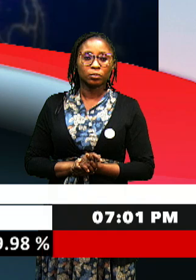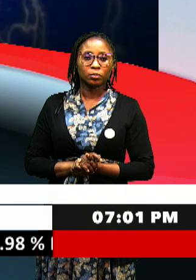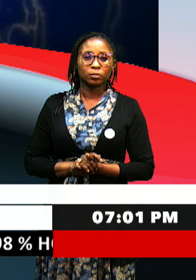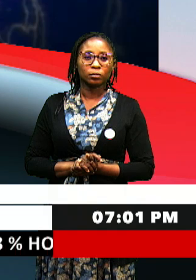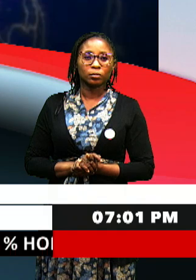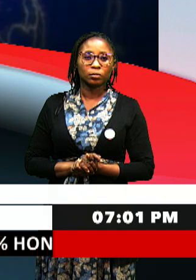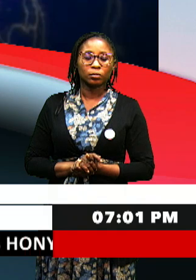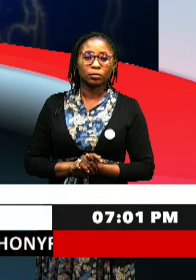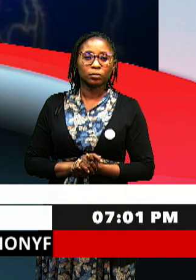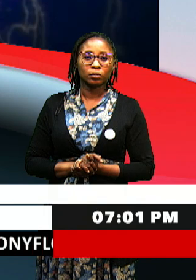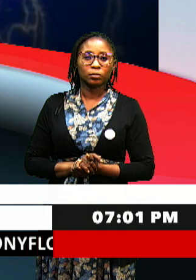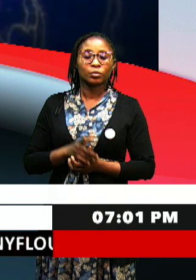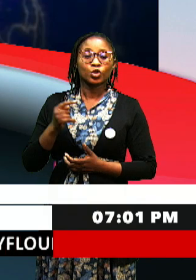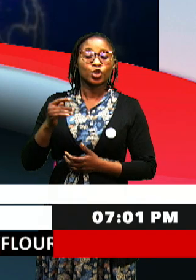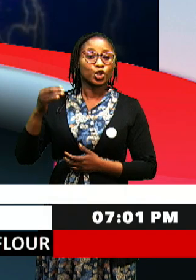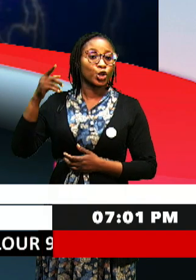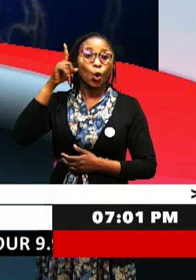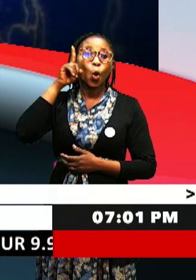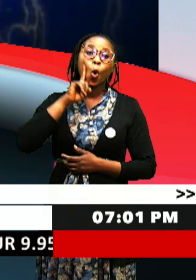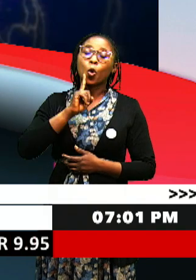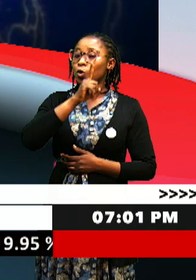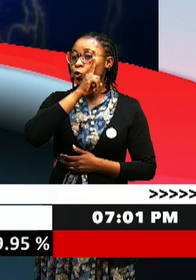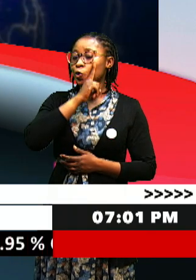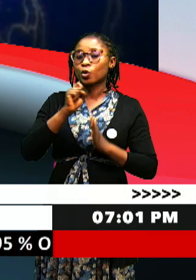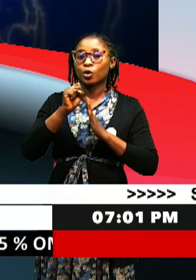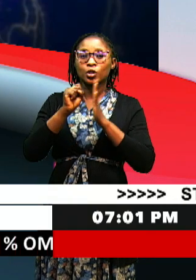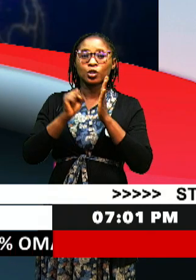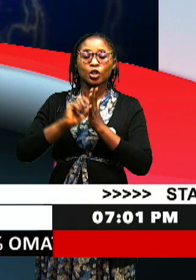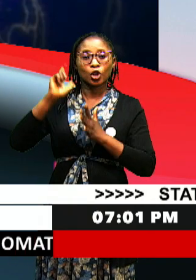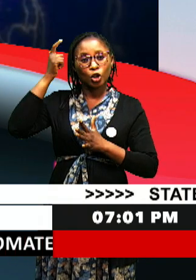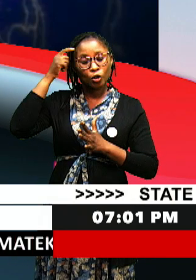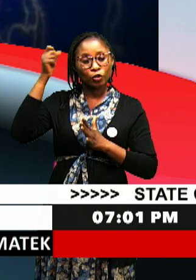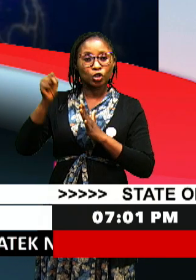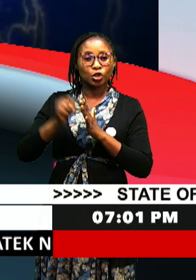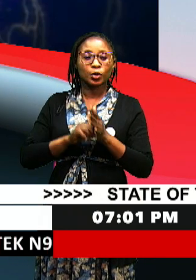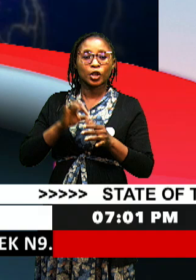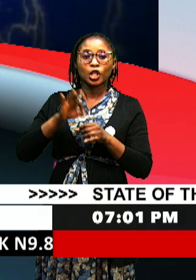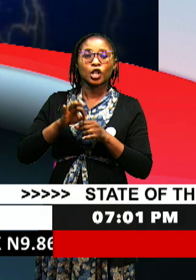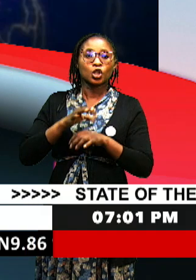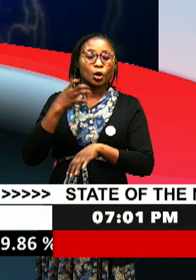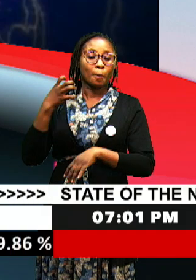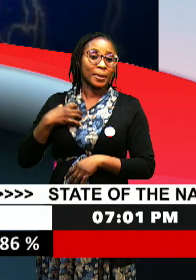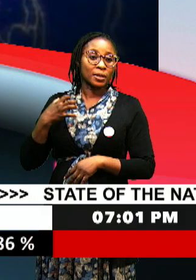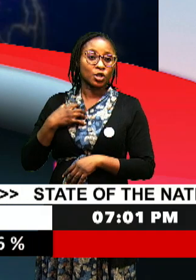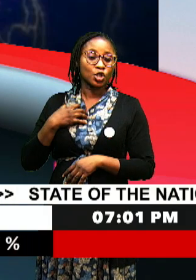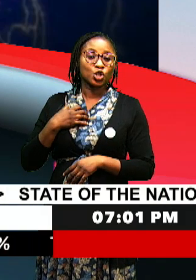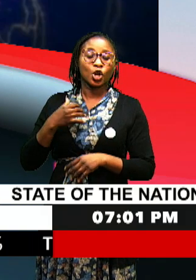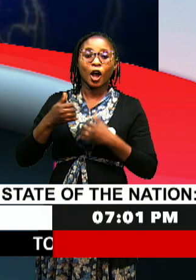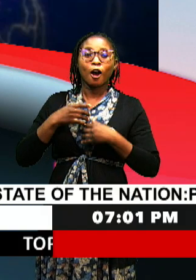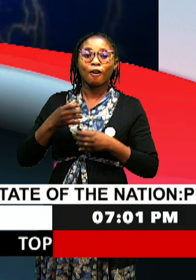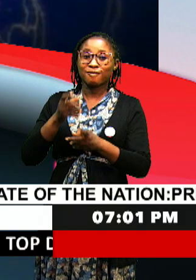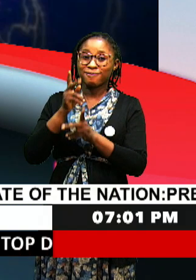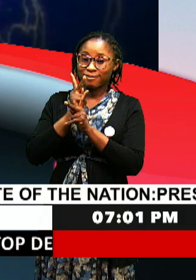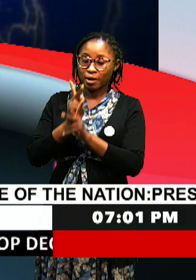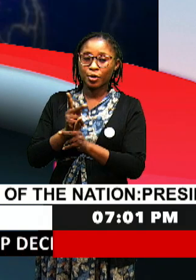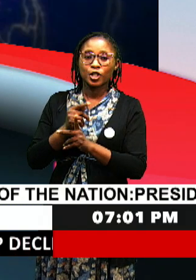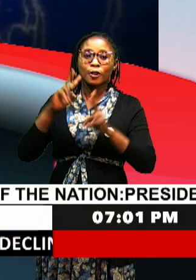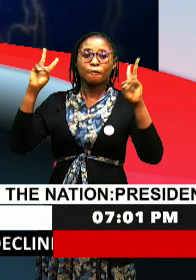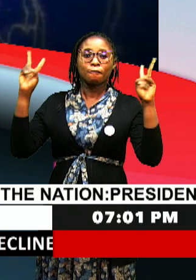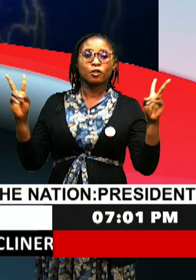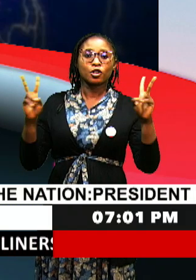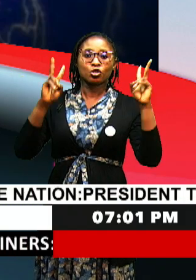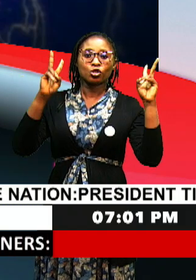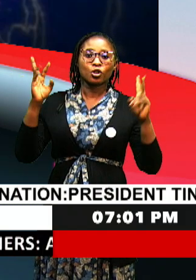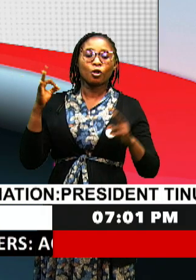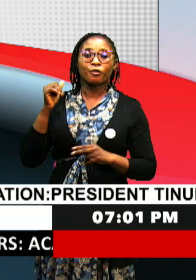Okay, the Ondo State Governorship Election Petition Tribunal has upheld the victory of the All